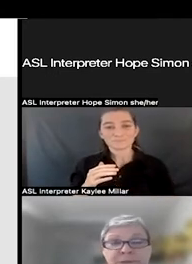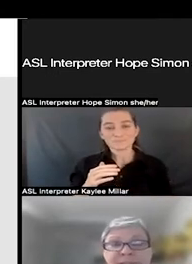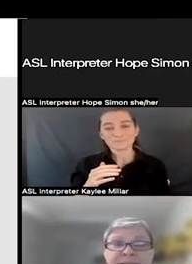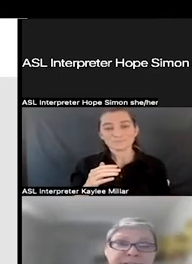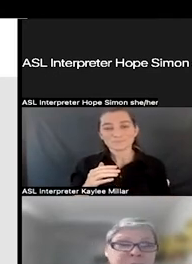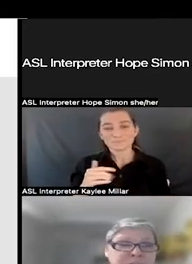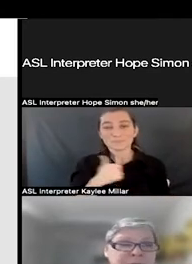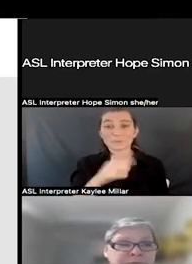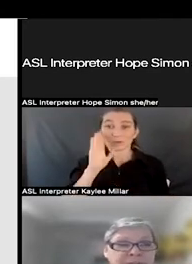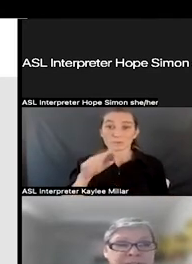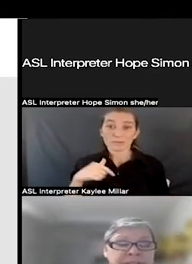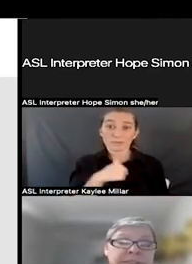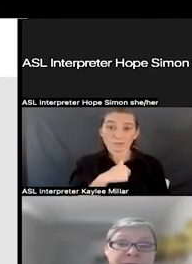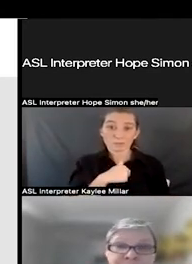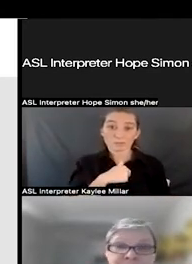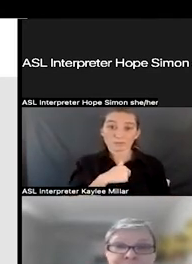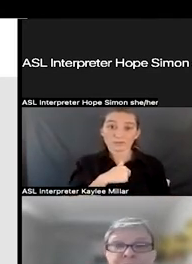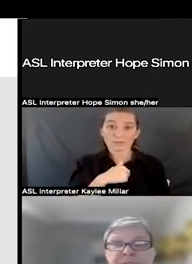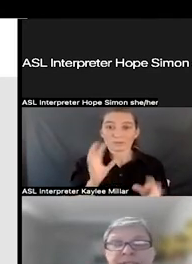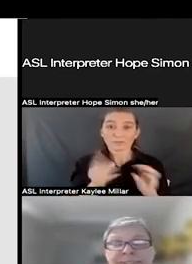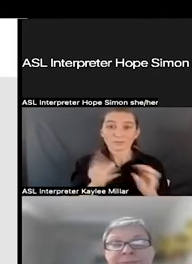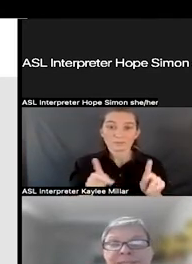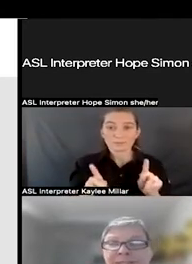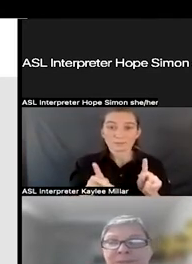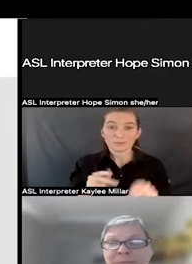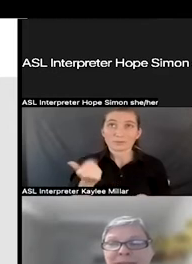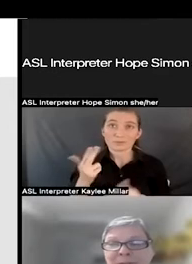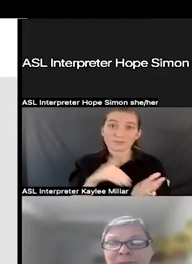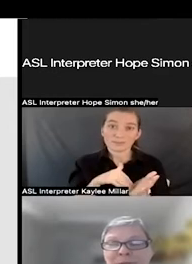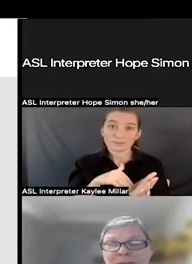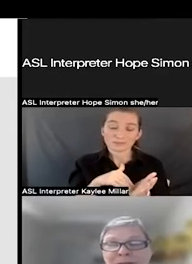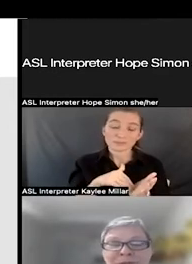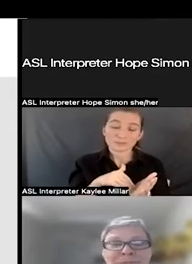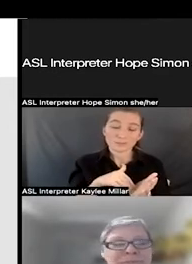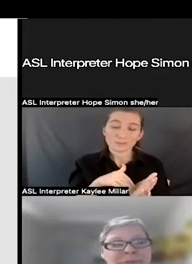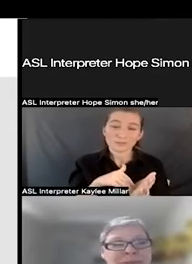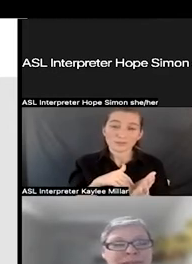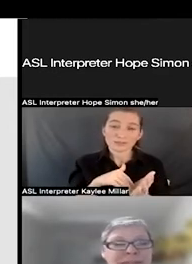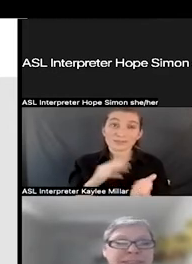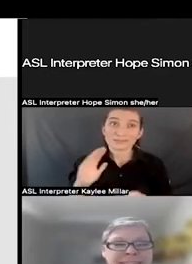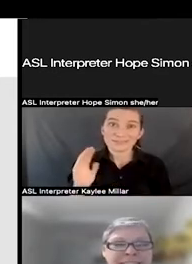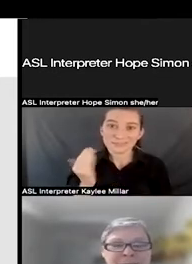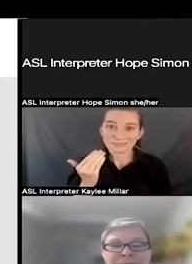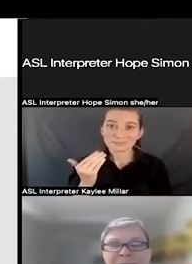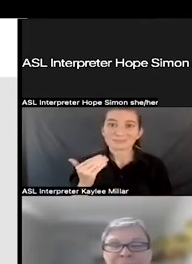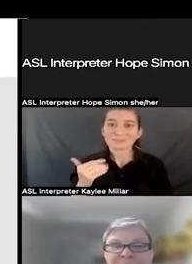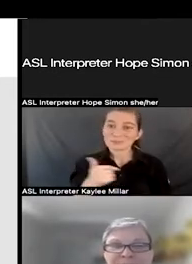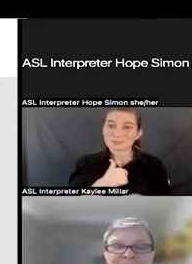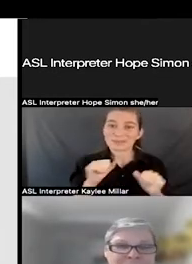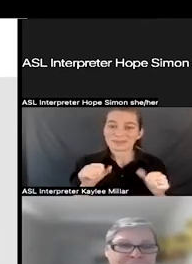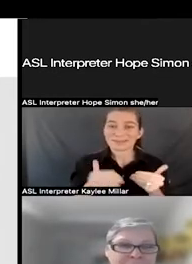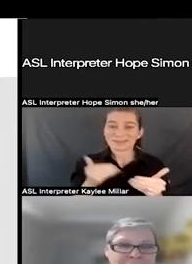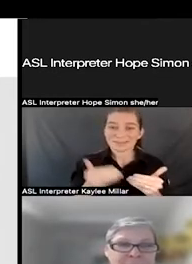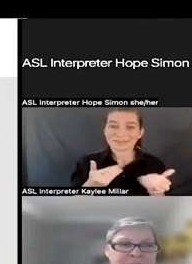of 13,000, we're just about 5,000 households. Seems like it's a really manageable entity to be able to bring